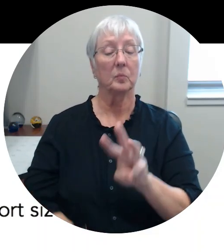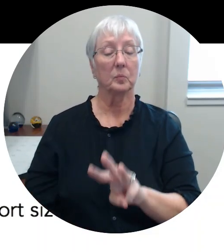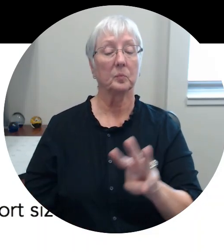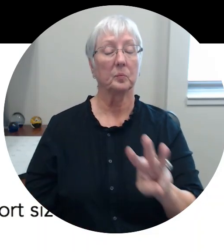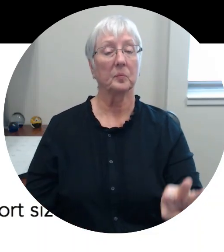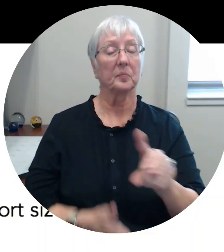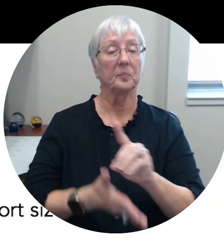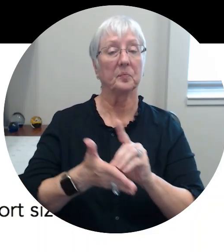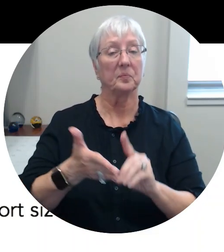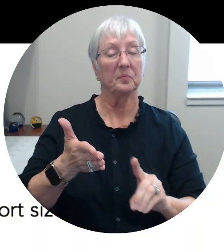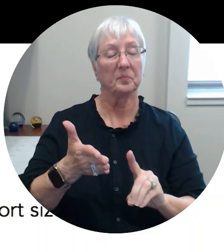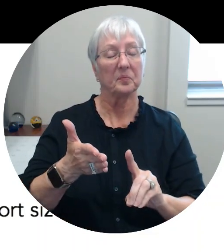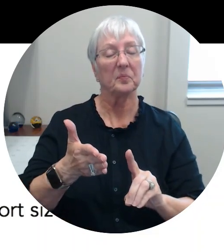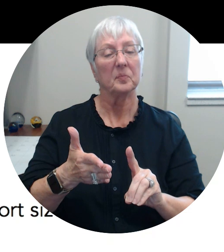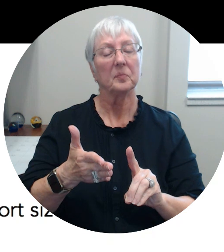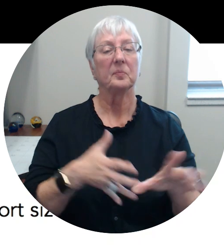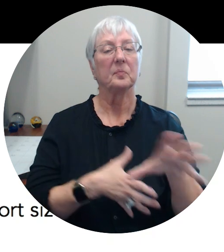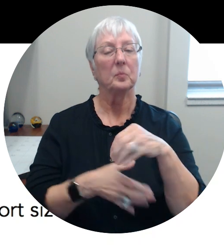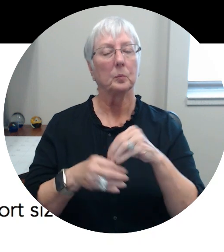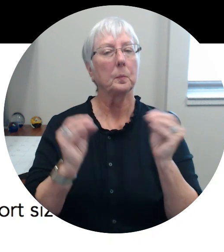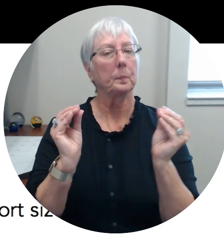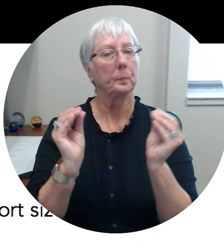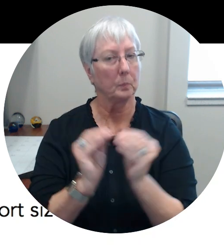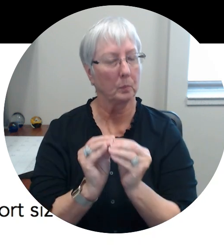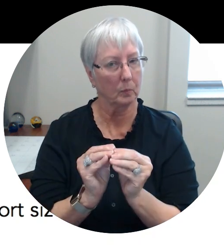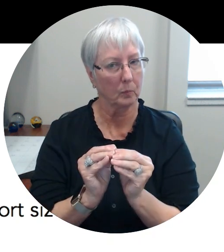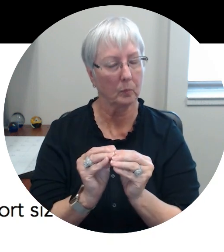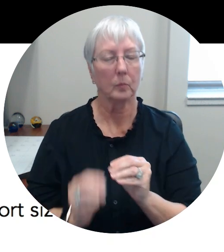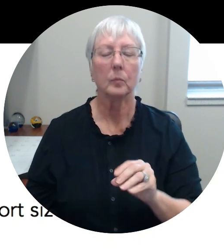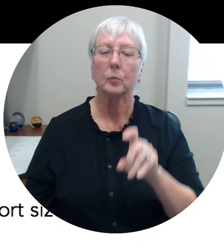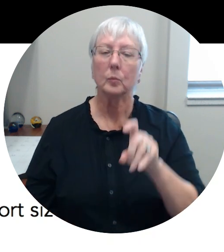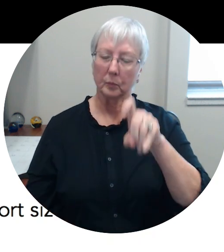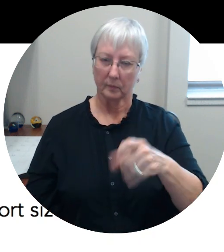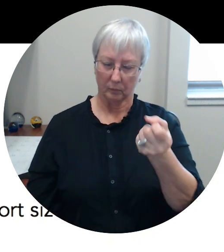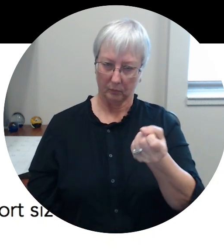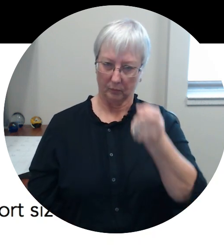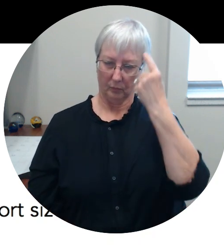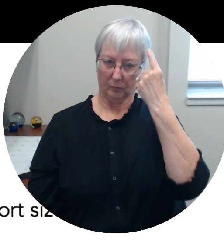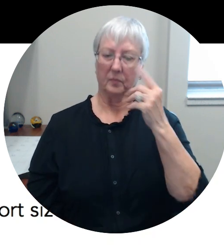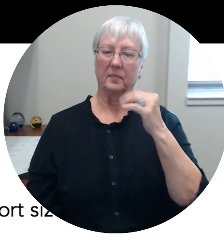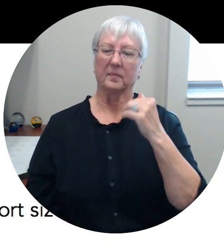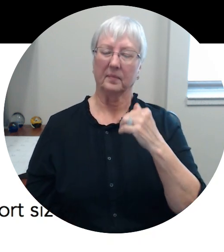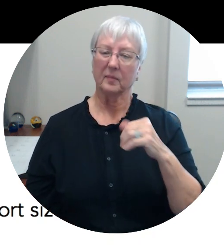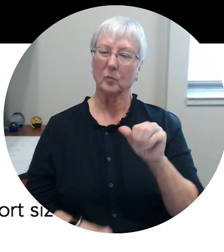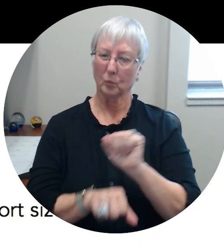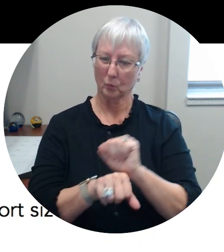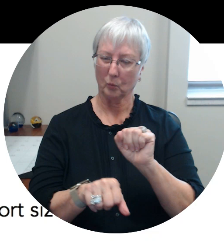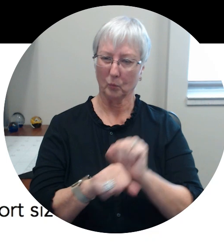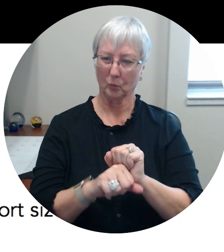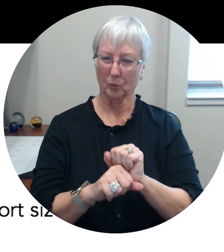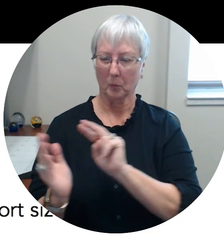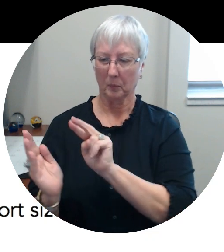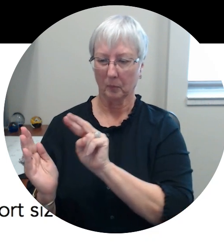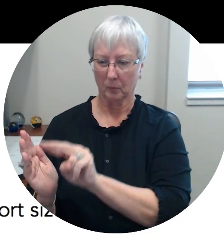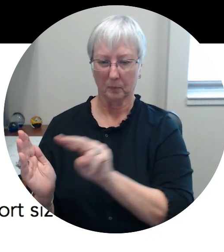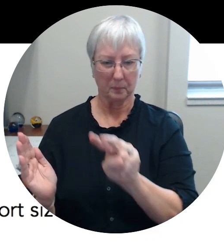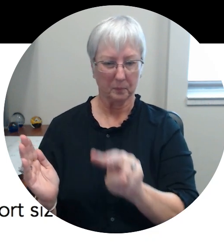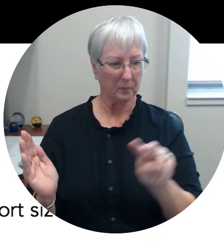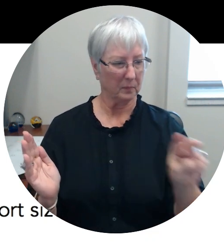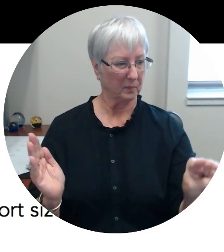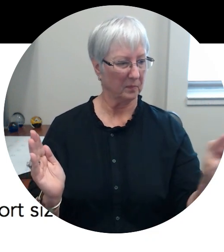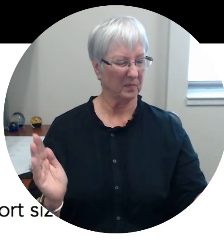screens of different widths. Responsive design comes out of a realization that our work will be viewed on a large range of devices, and some of those might not even